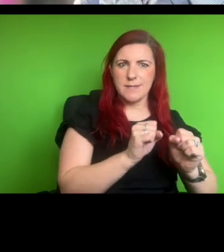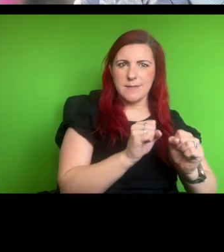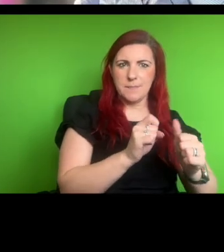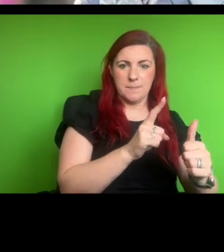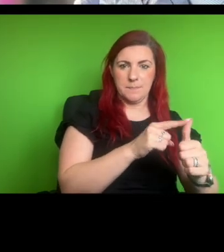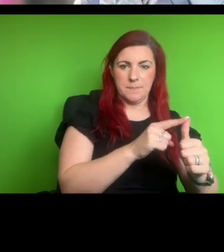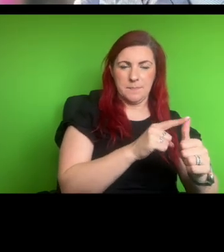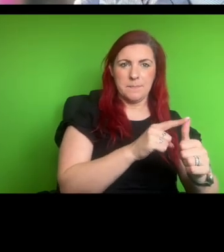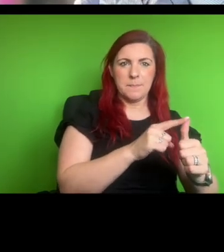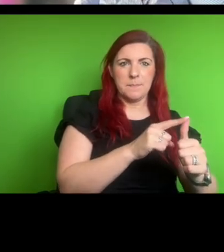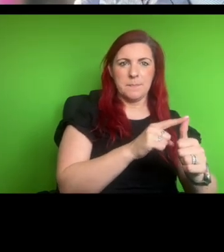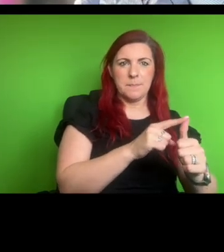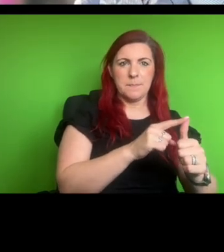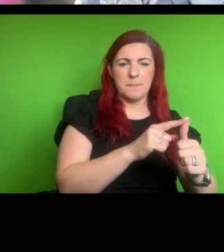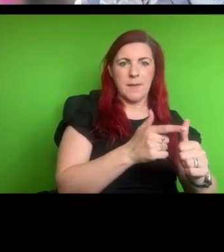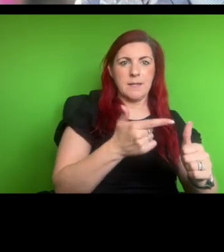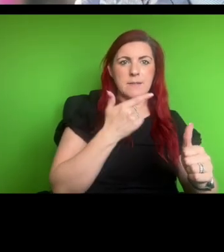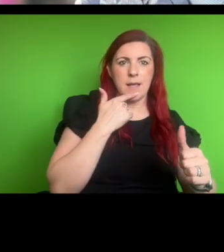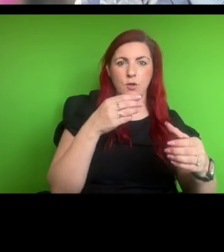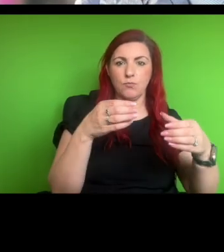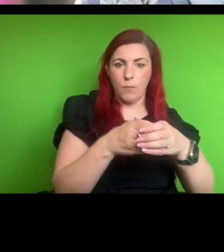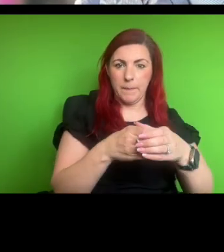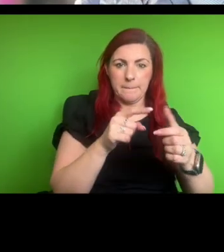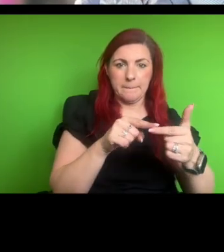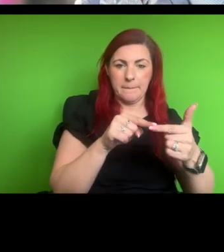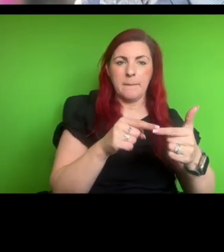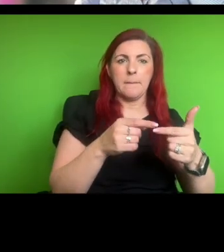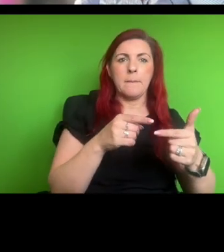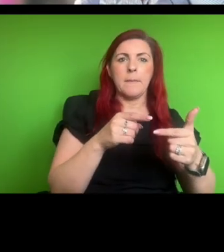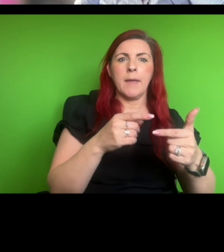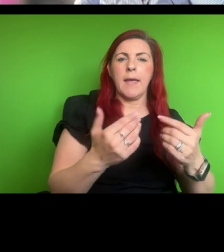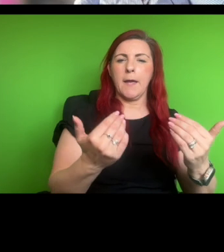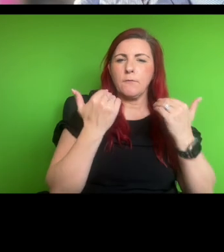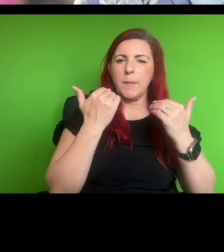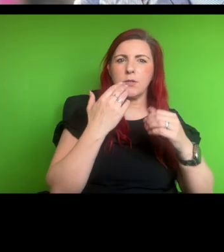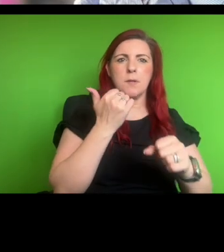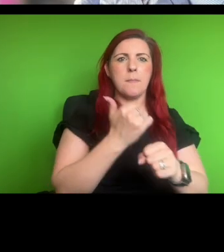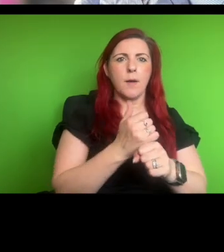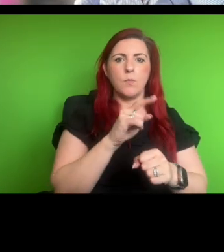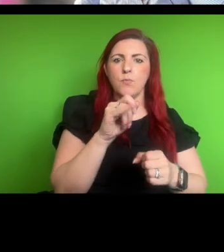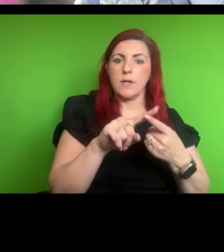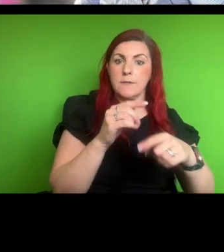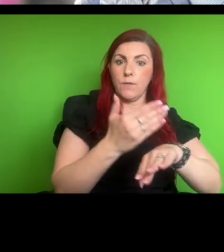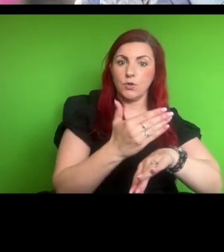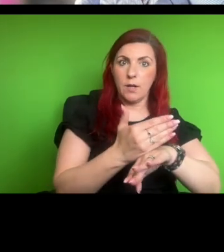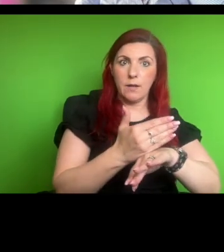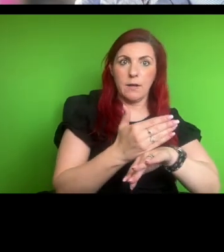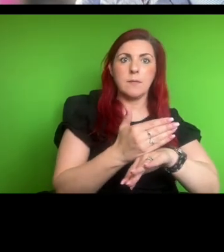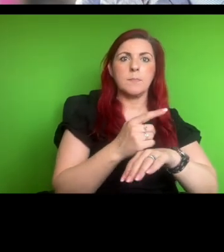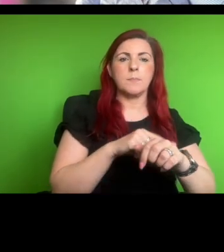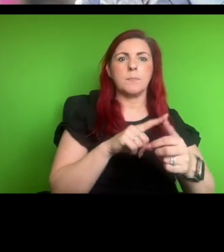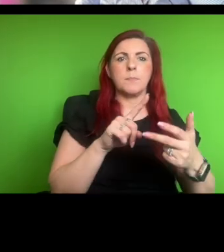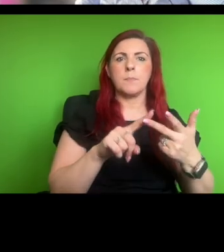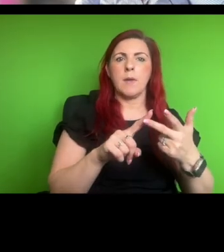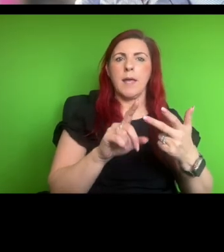The requirements also include information on a product's functioning, information on a product's